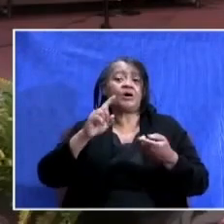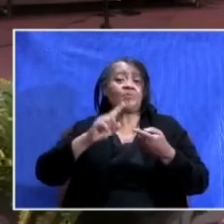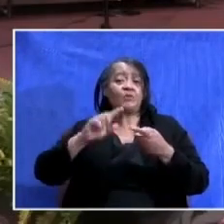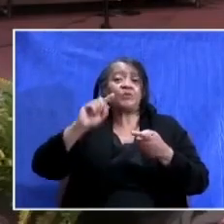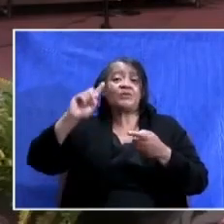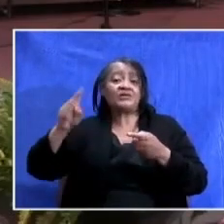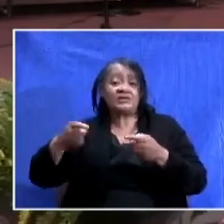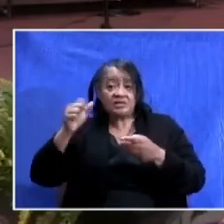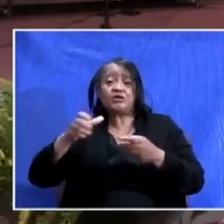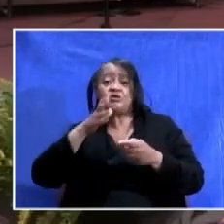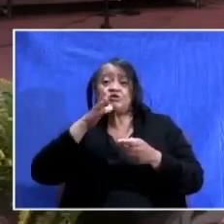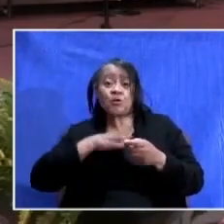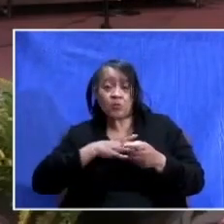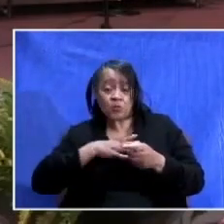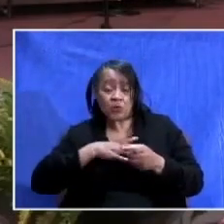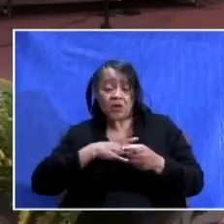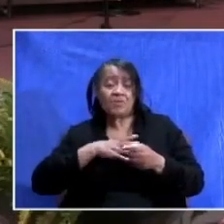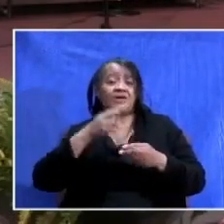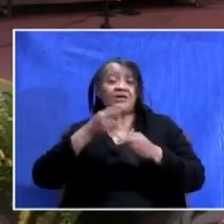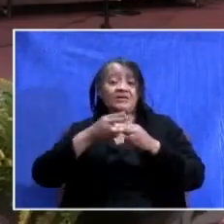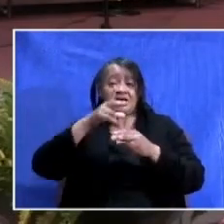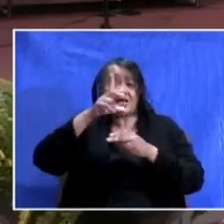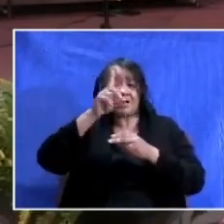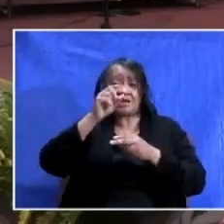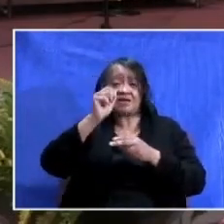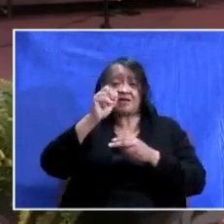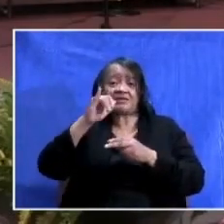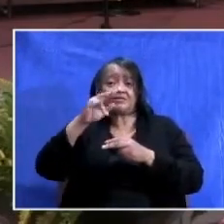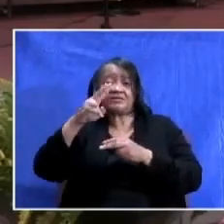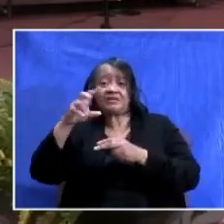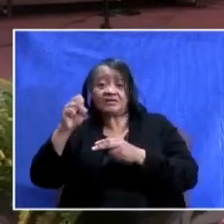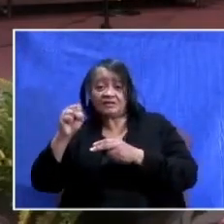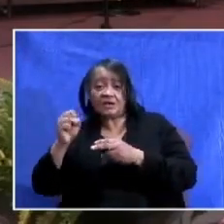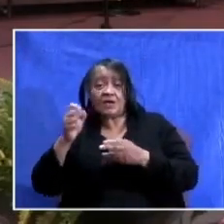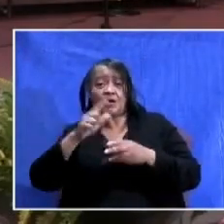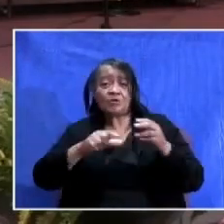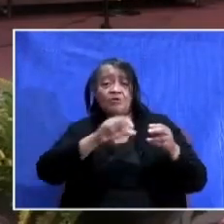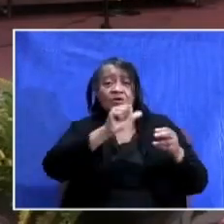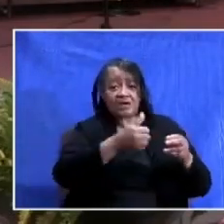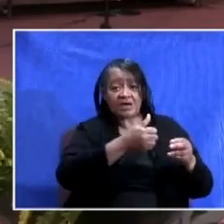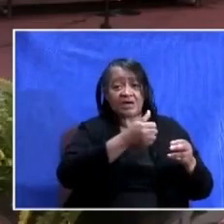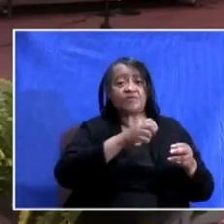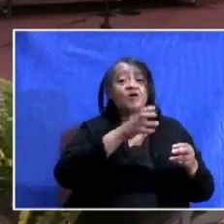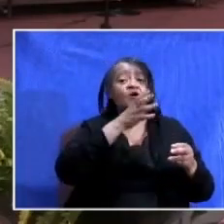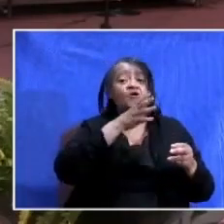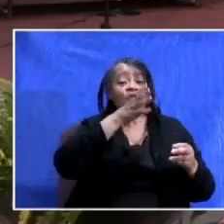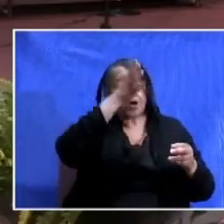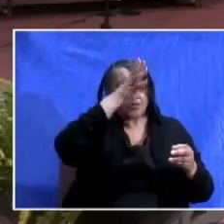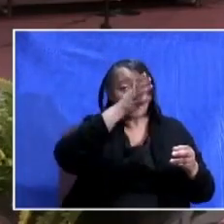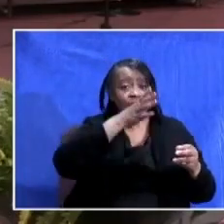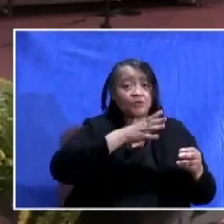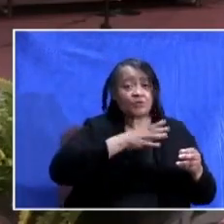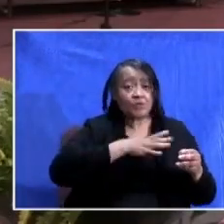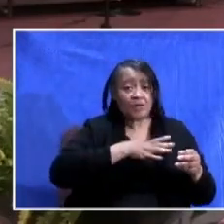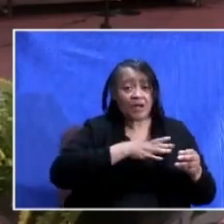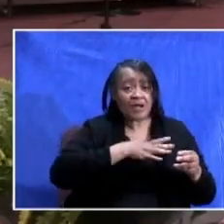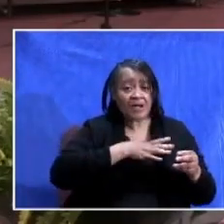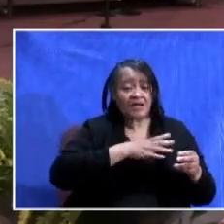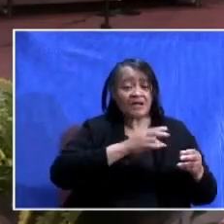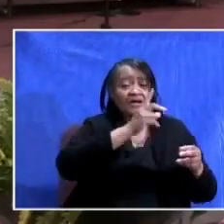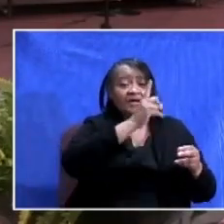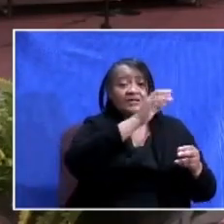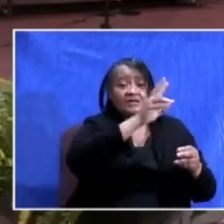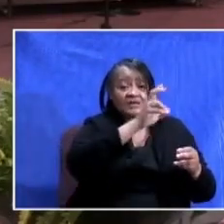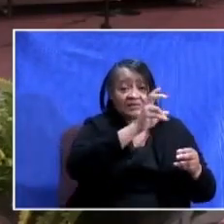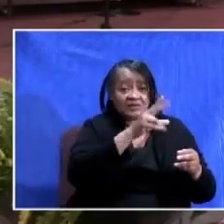Davis. Get rid of Jefferson Davis, who was on the wrong side of the Civil War, and put Georgia Davis, who was on the right side of